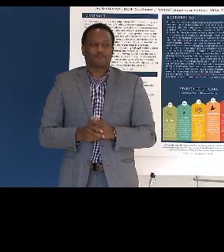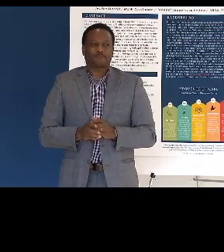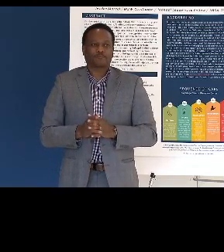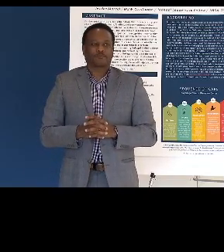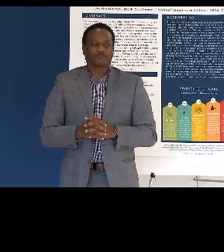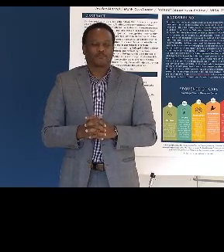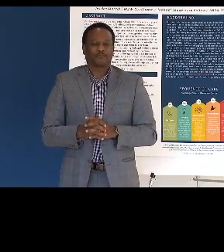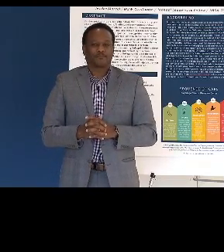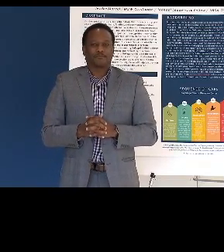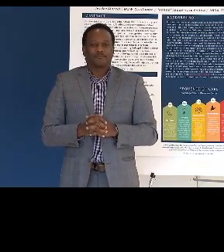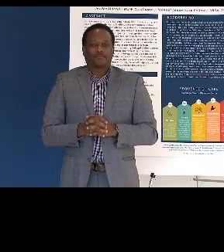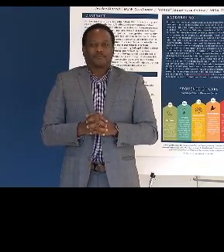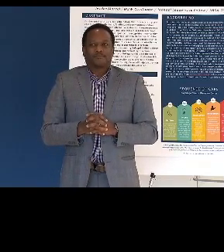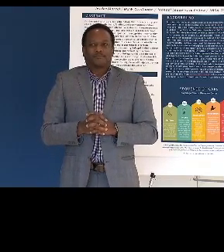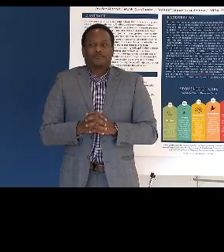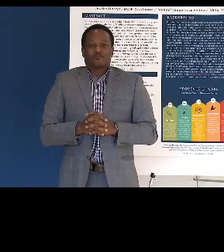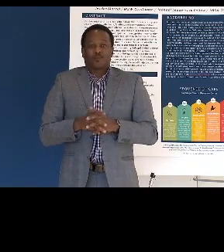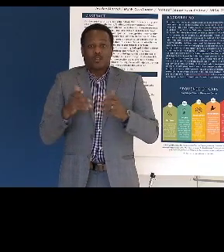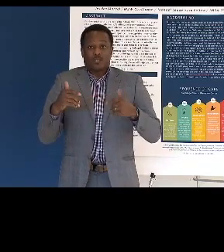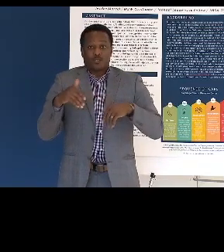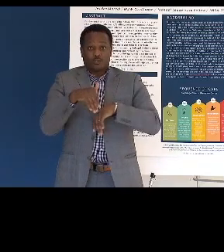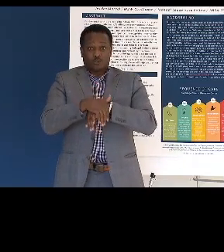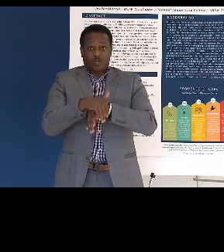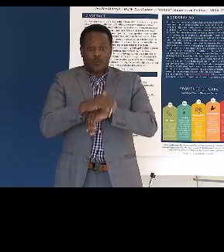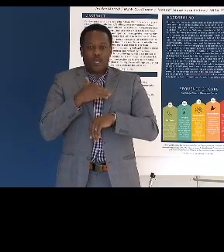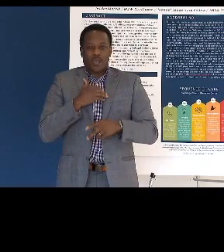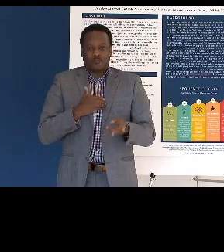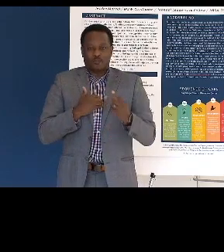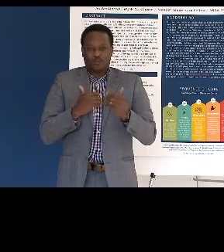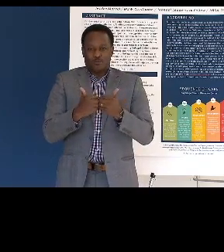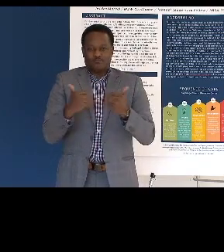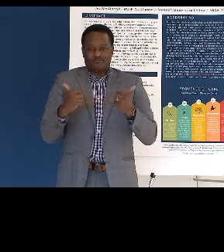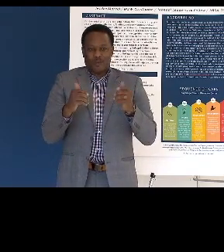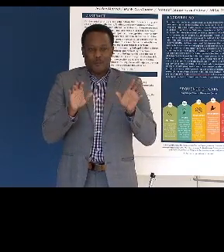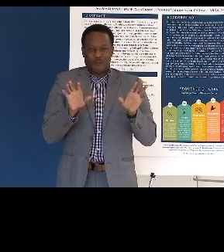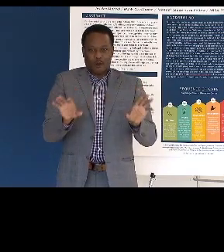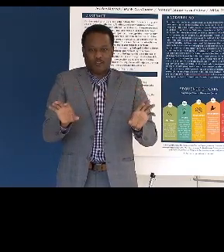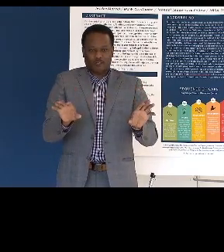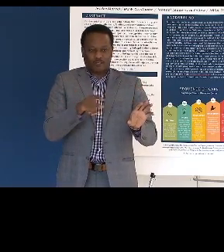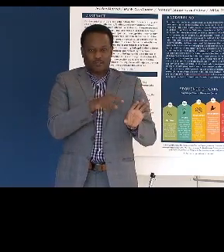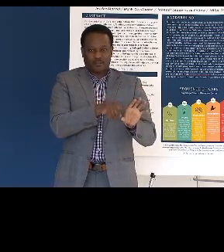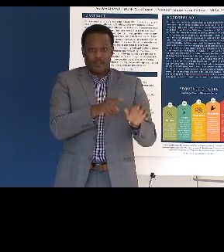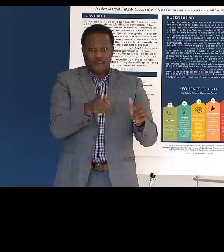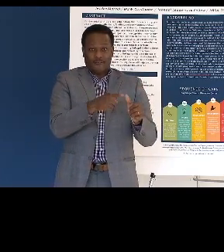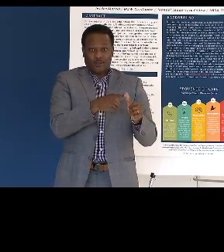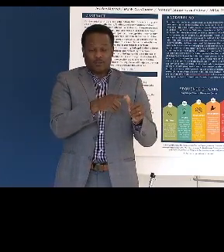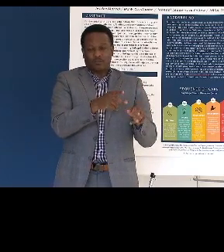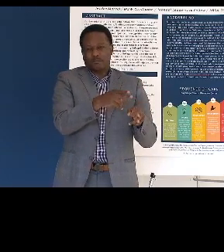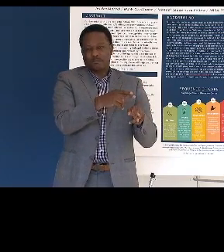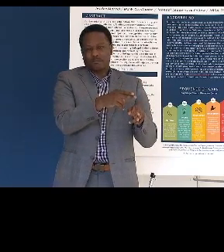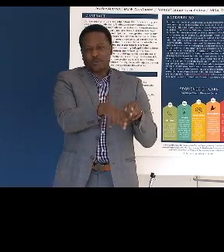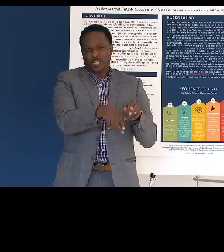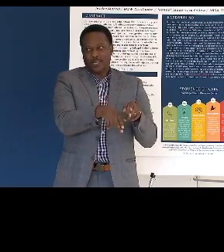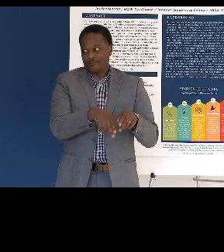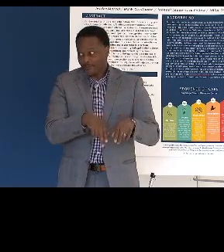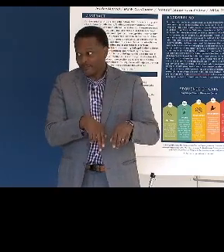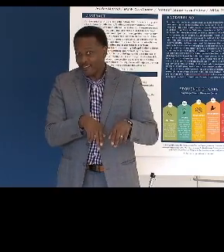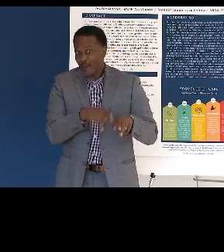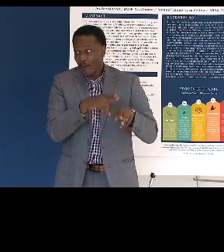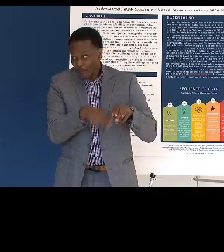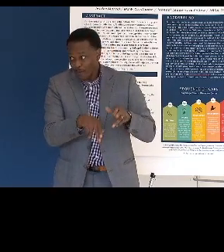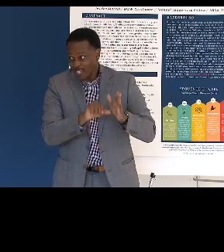There are 2 components to this evening's session. The first is a brief, very